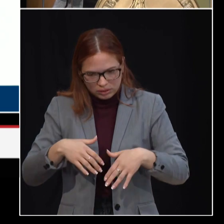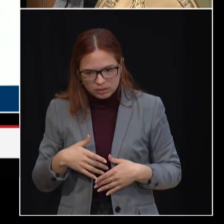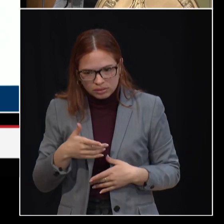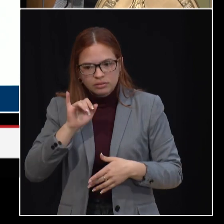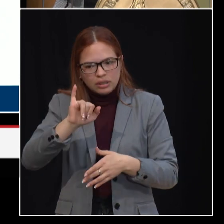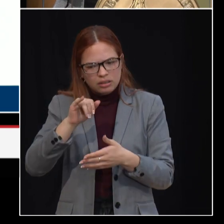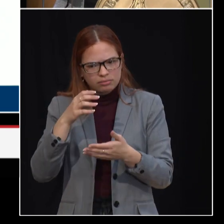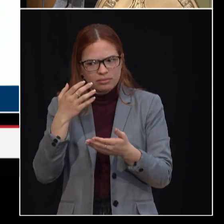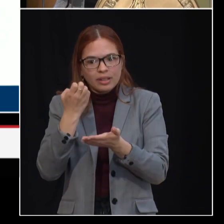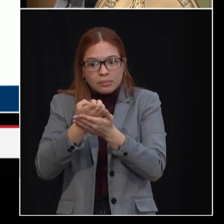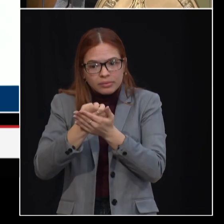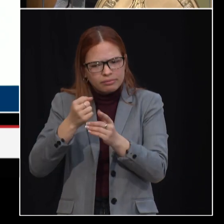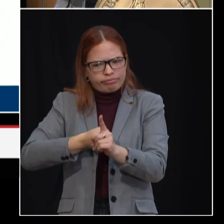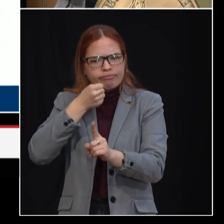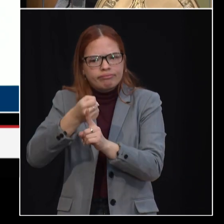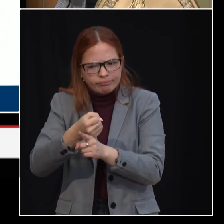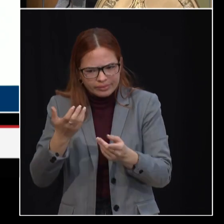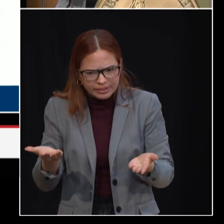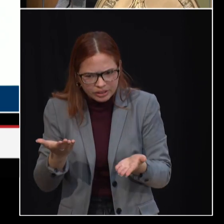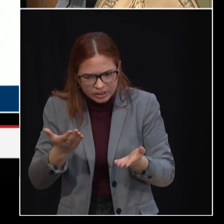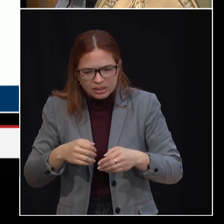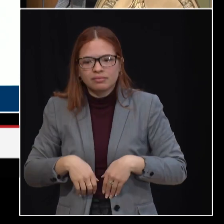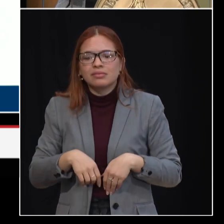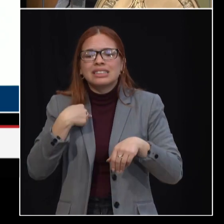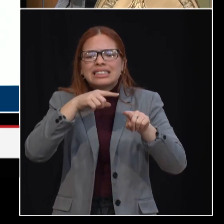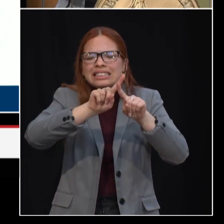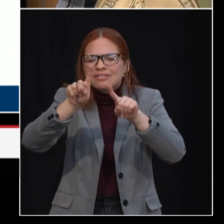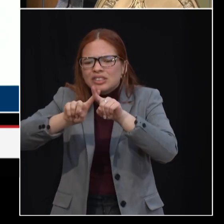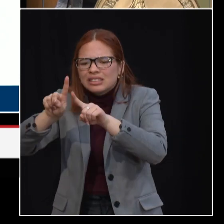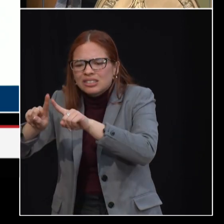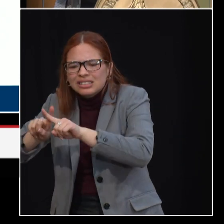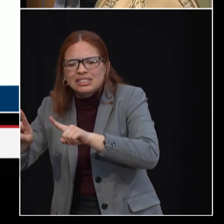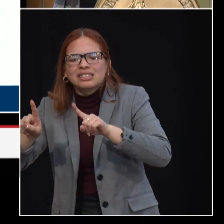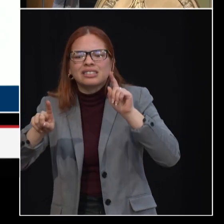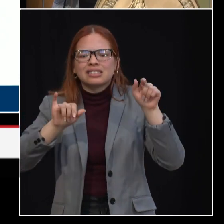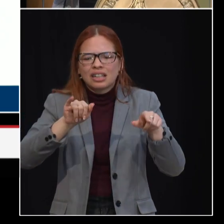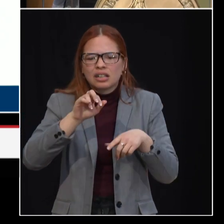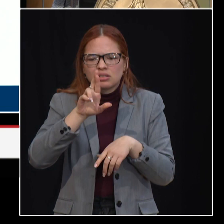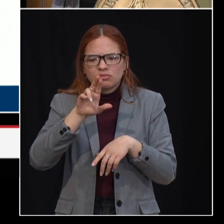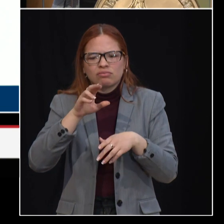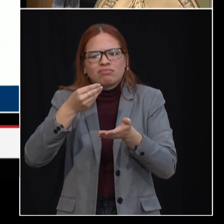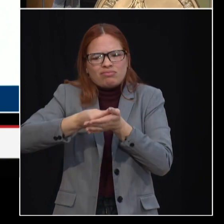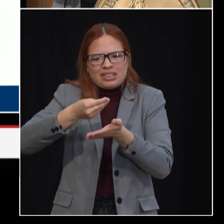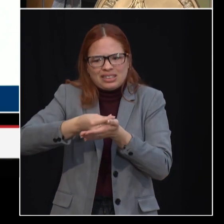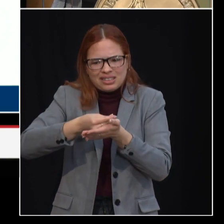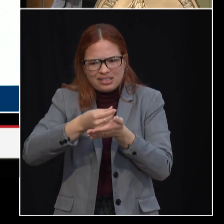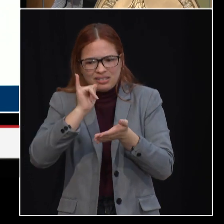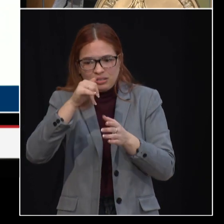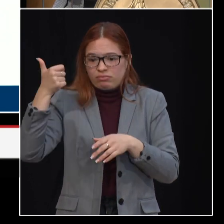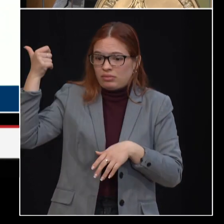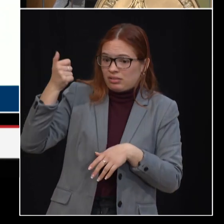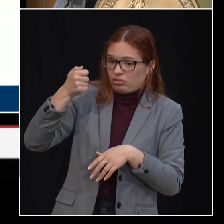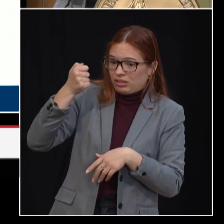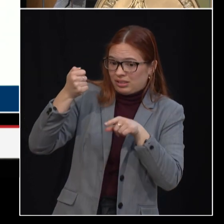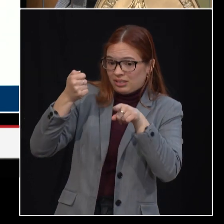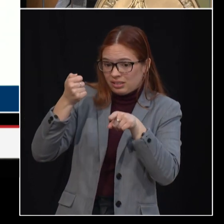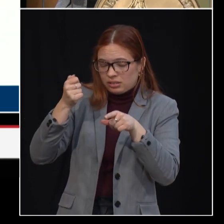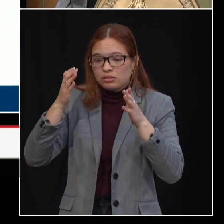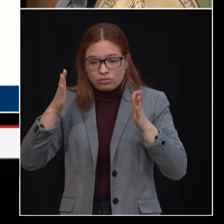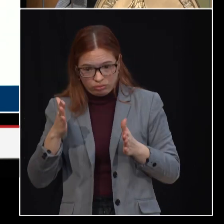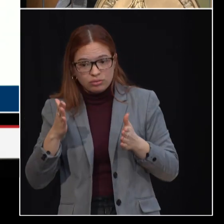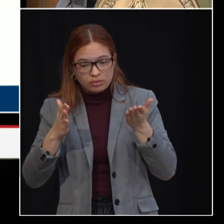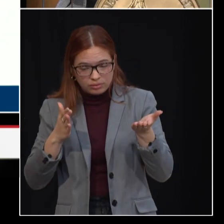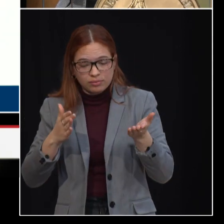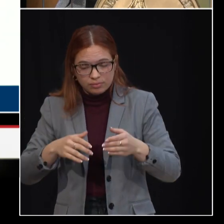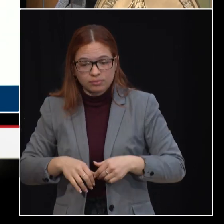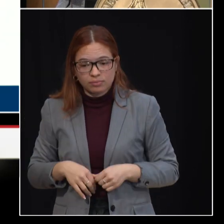have 64 DC Rebate Fund Production Company awardees, and we have created over 1,700 DC cast and crew jobs,